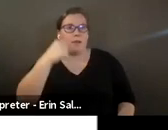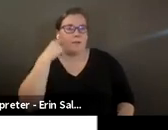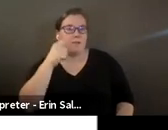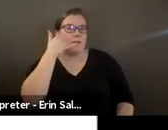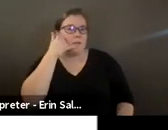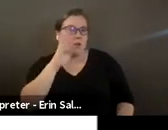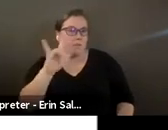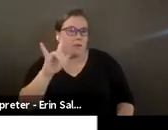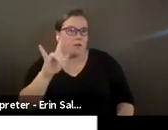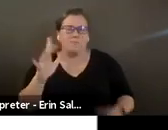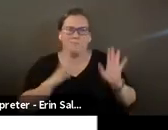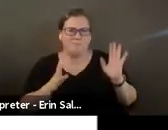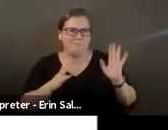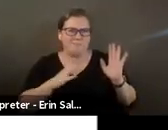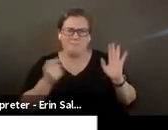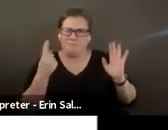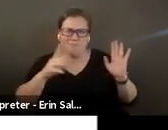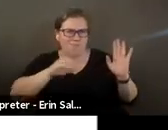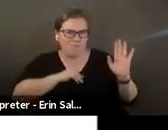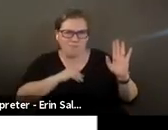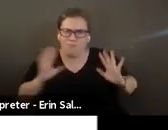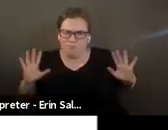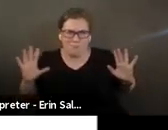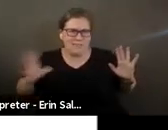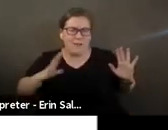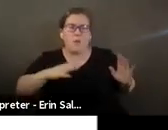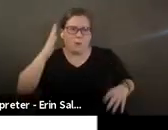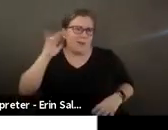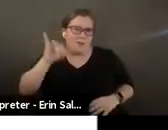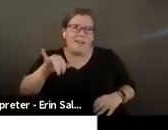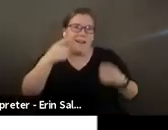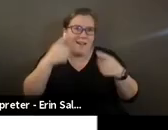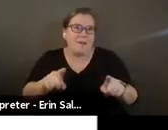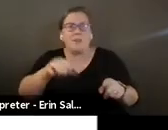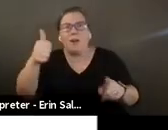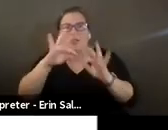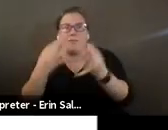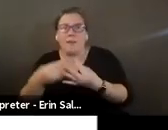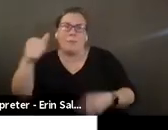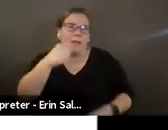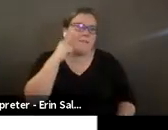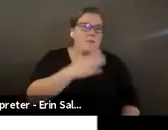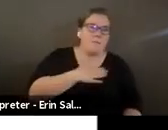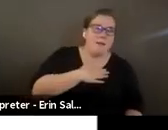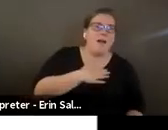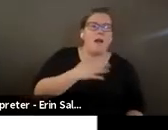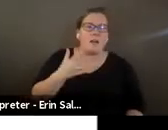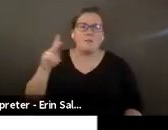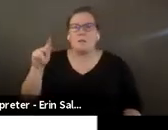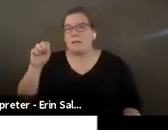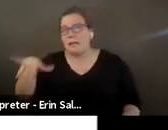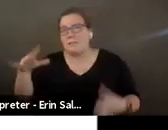we absolutely understand and know that happens. And I know Casey can probably speak to that a little bit